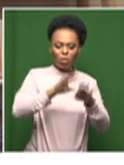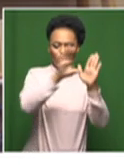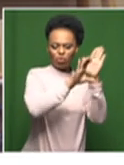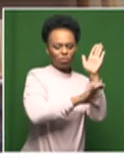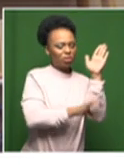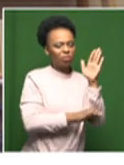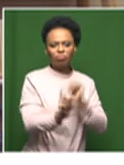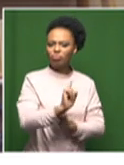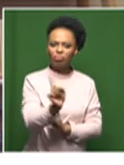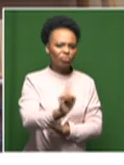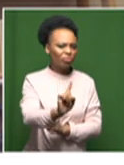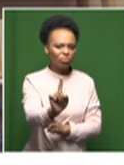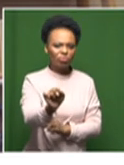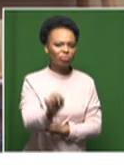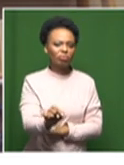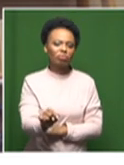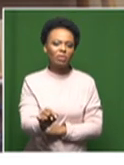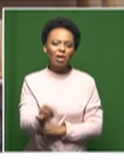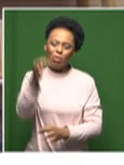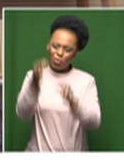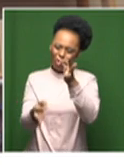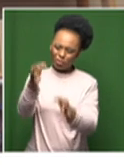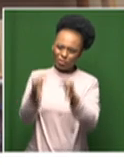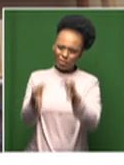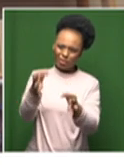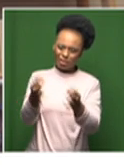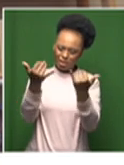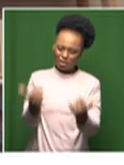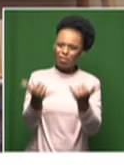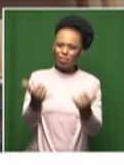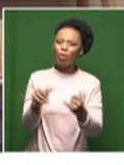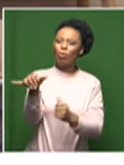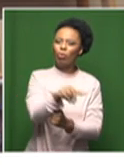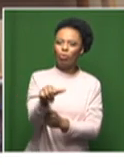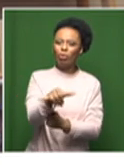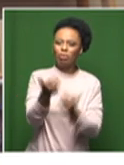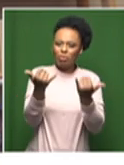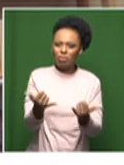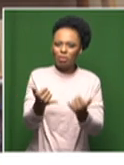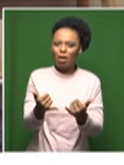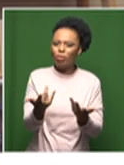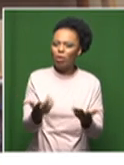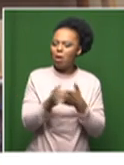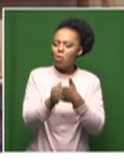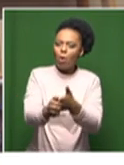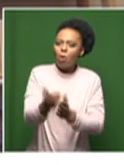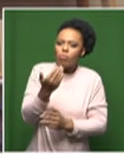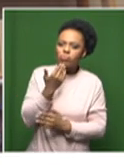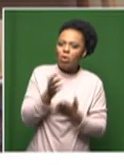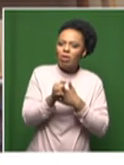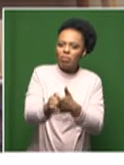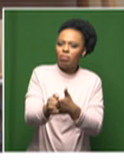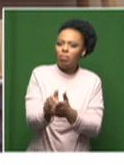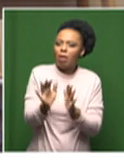It's in fact what's the kind of politics that we are seeing in our country, and how do we make